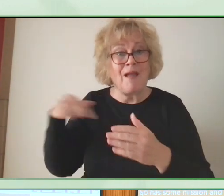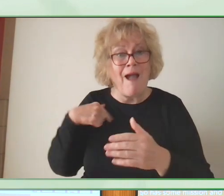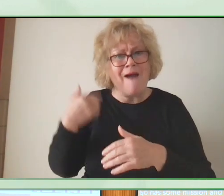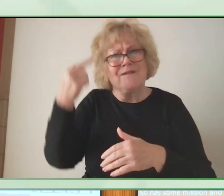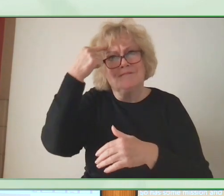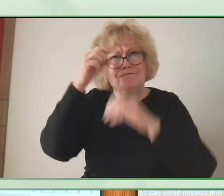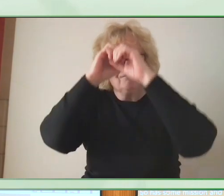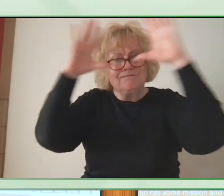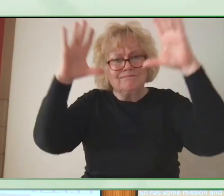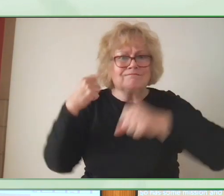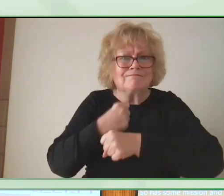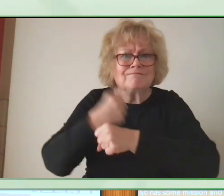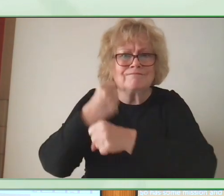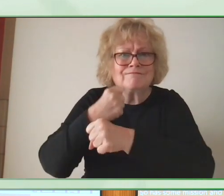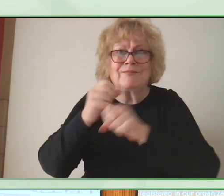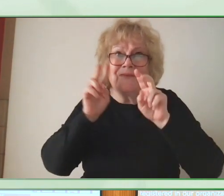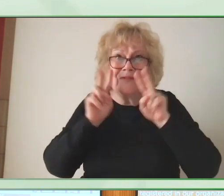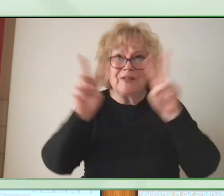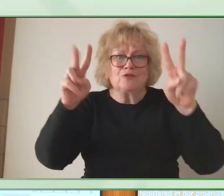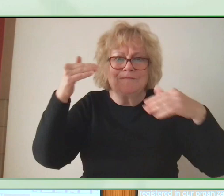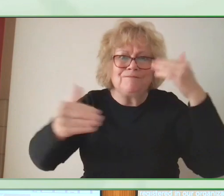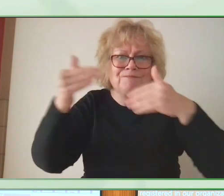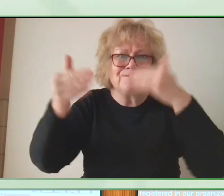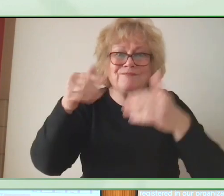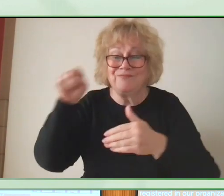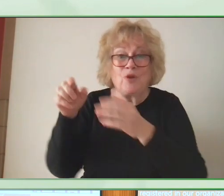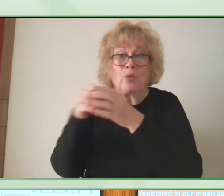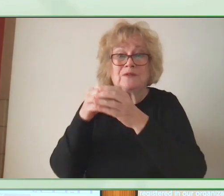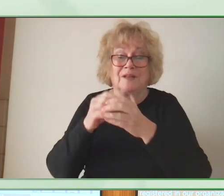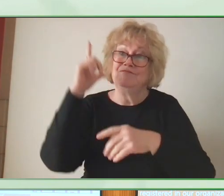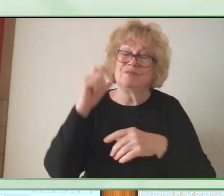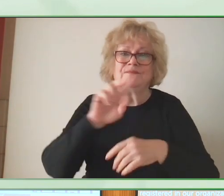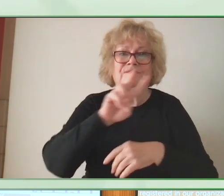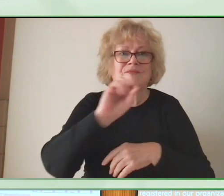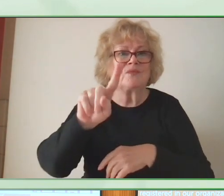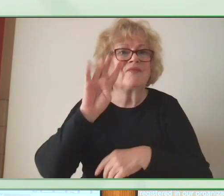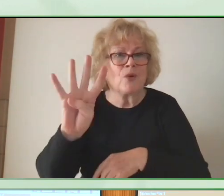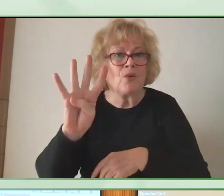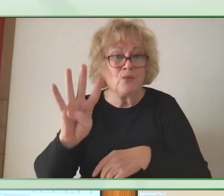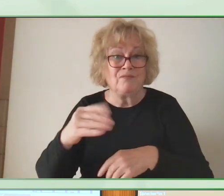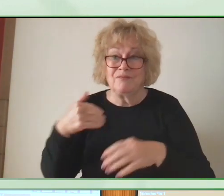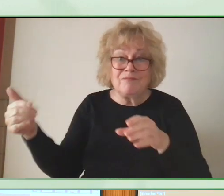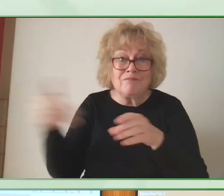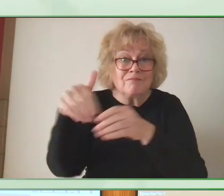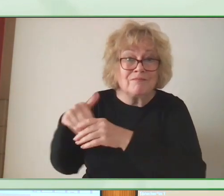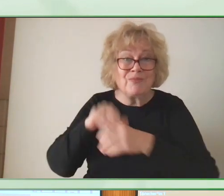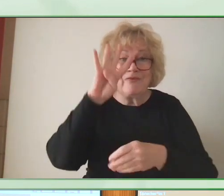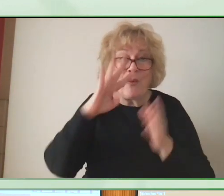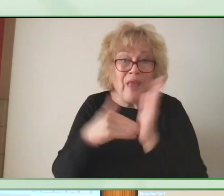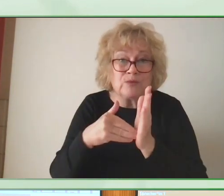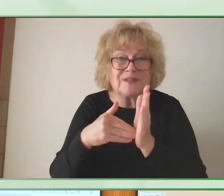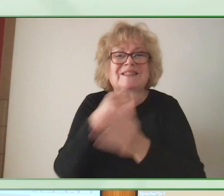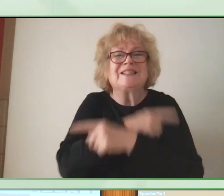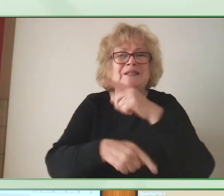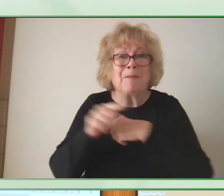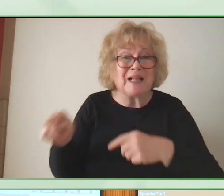Our vision is to have an inclusive society that everyone is respected in our community. So what we do for this,